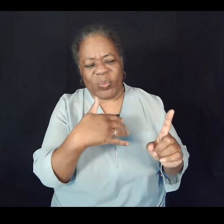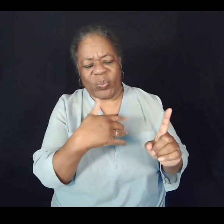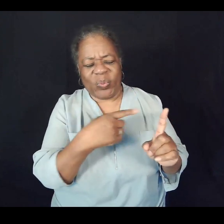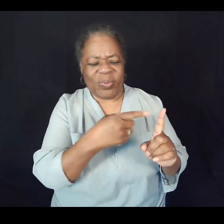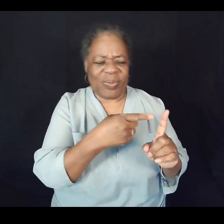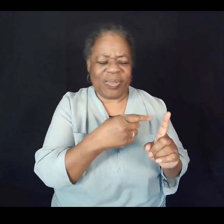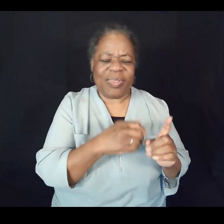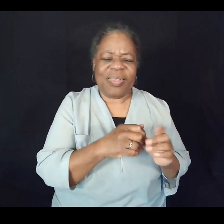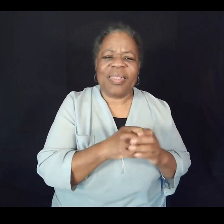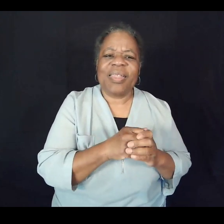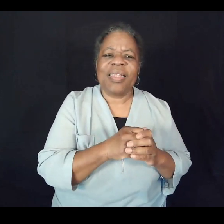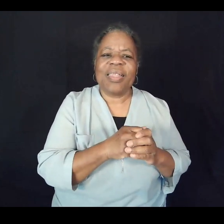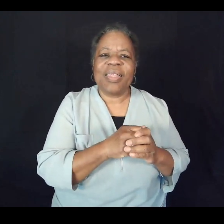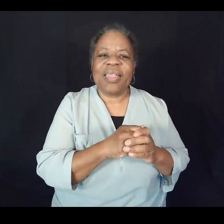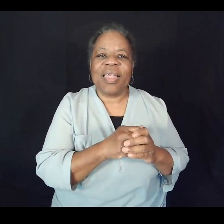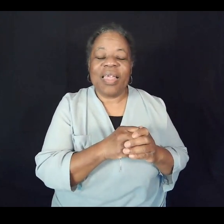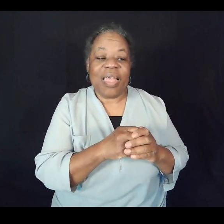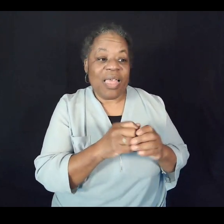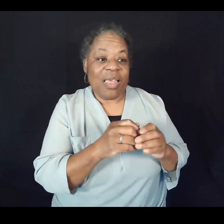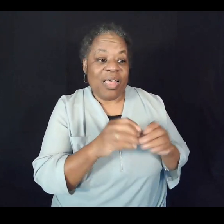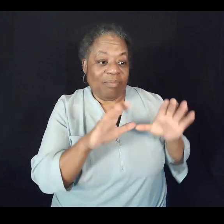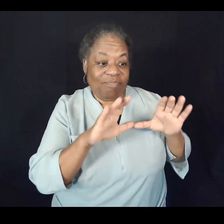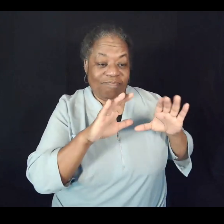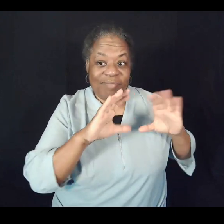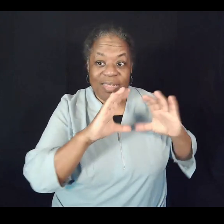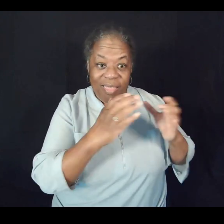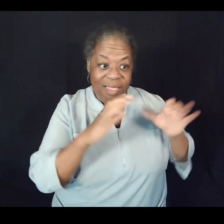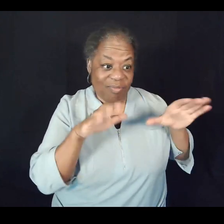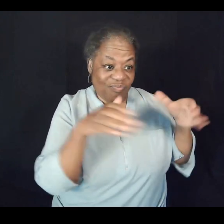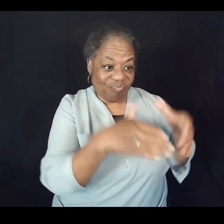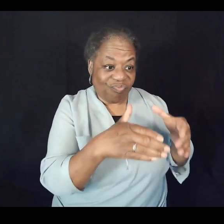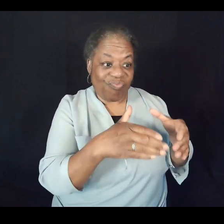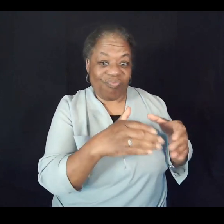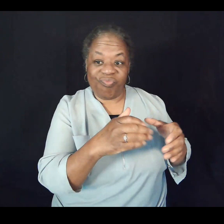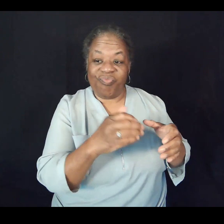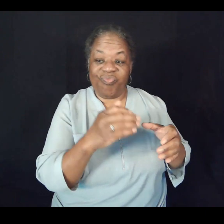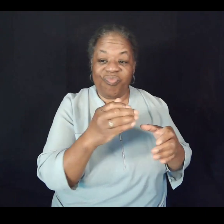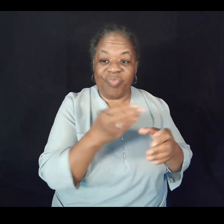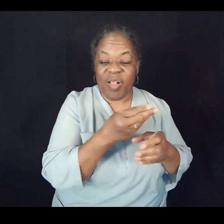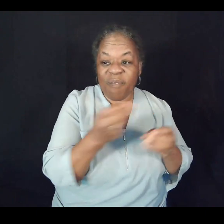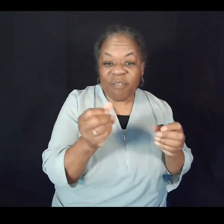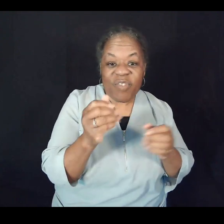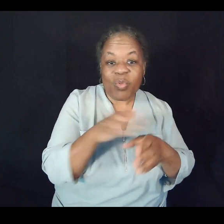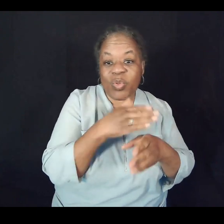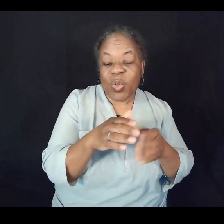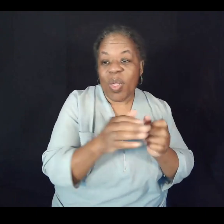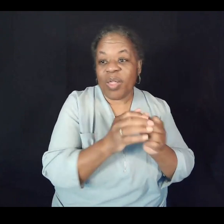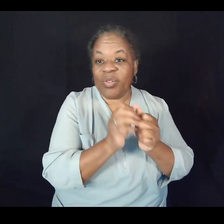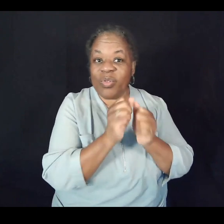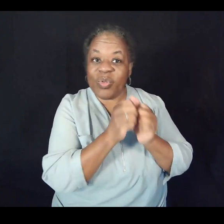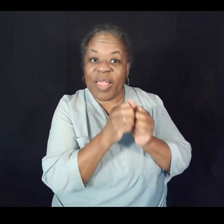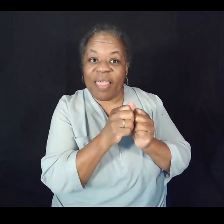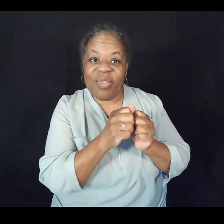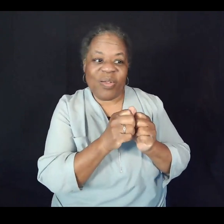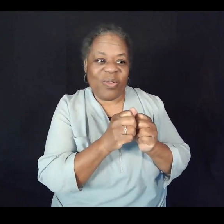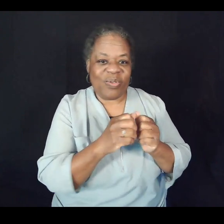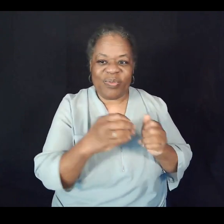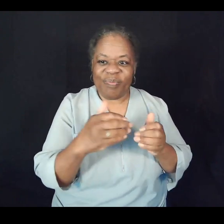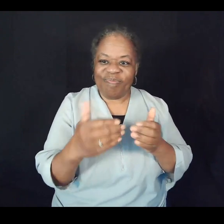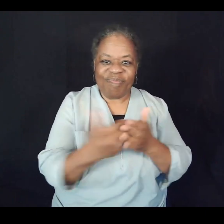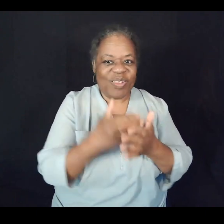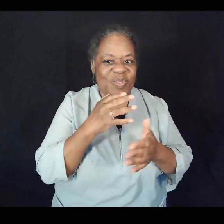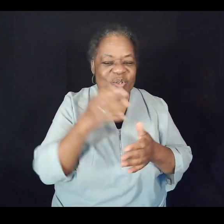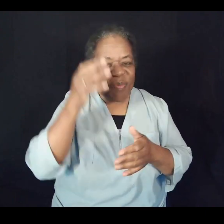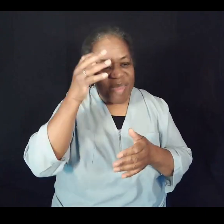done. And then she performed a few songs with her class. And it was a really magical experience for me as a new parent. And I share all that just